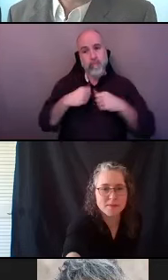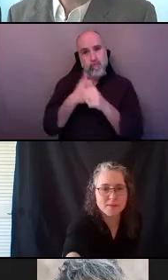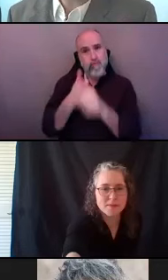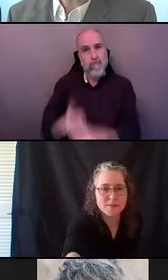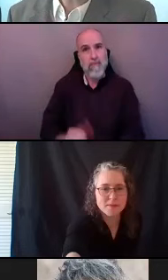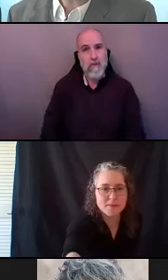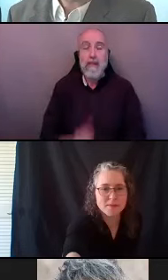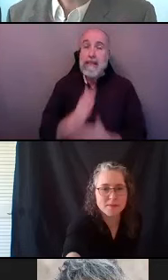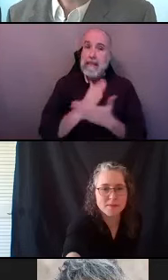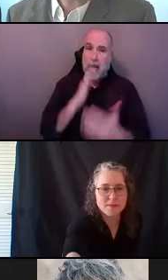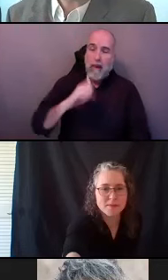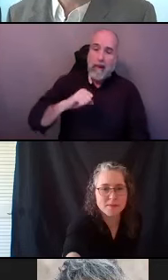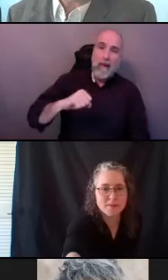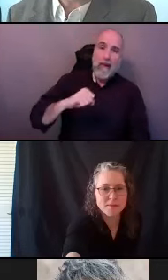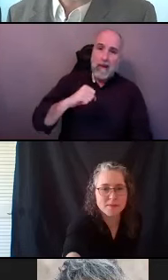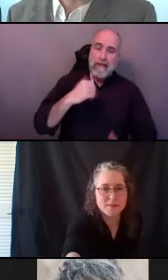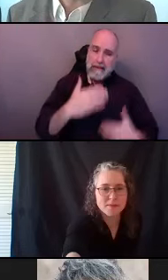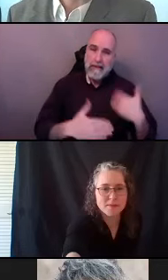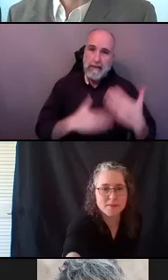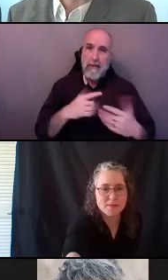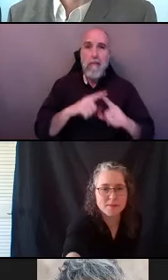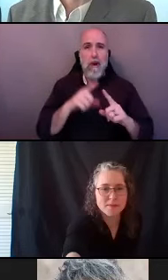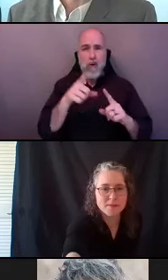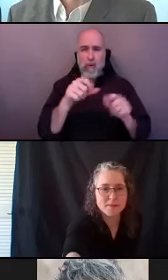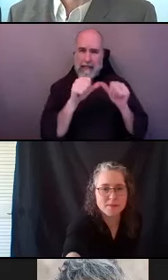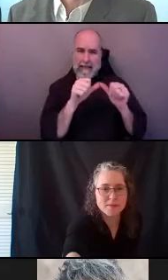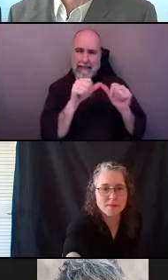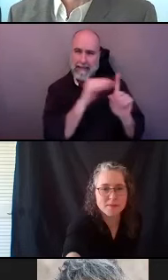to change, but be persistent.